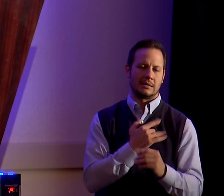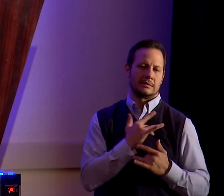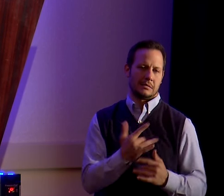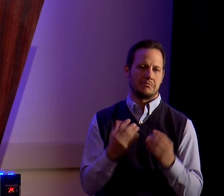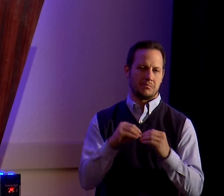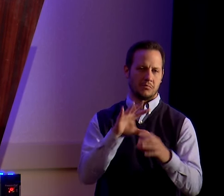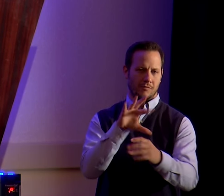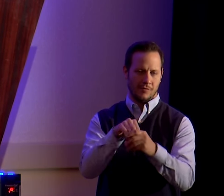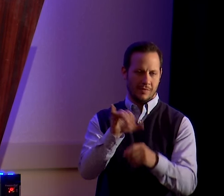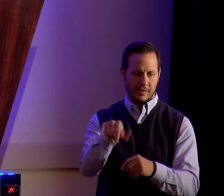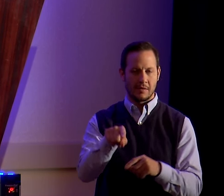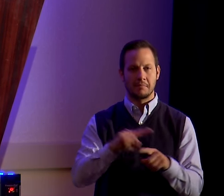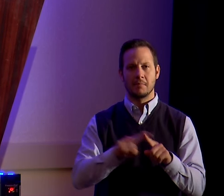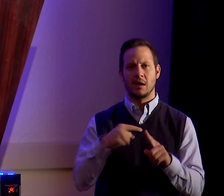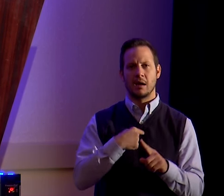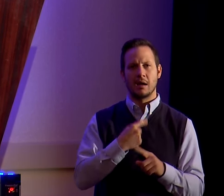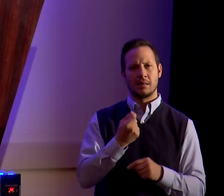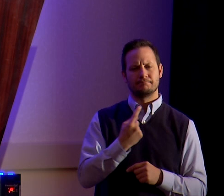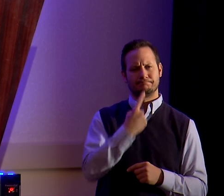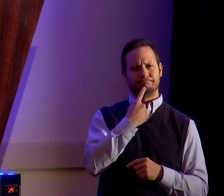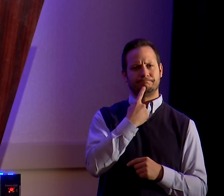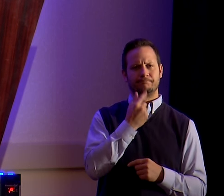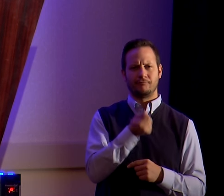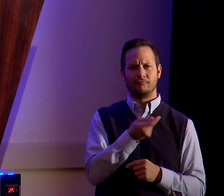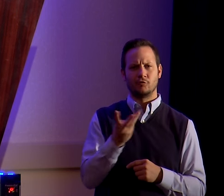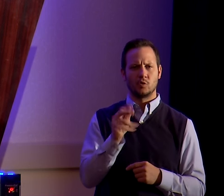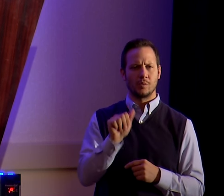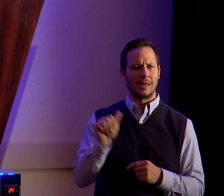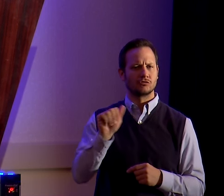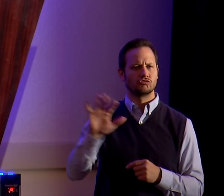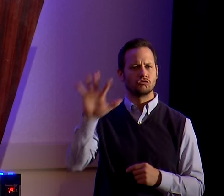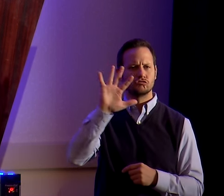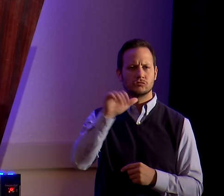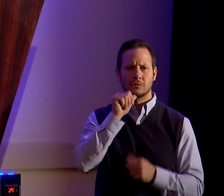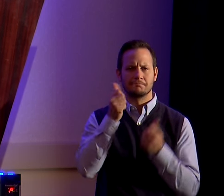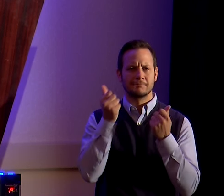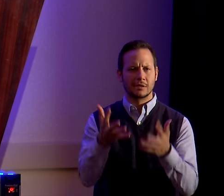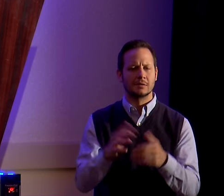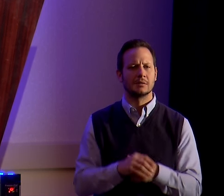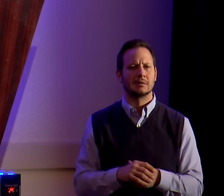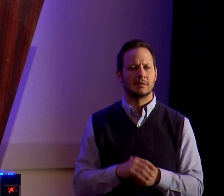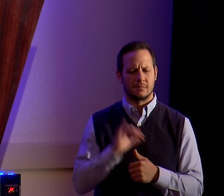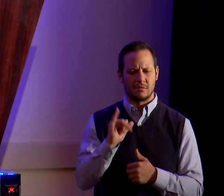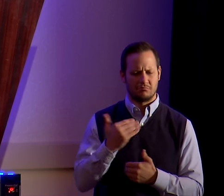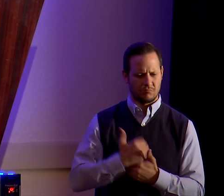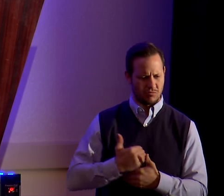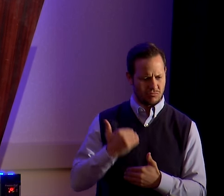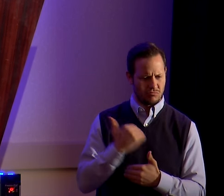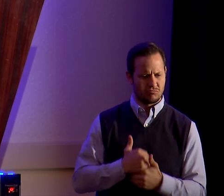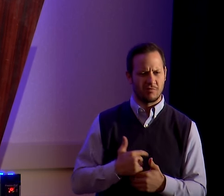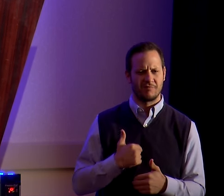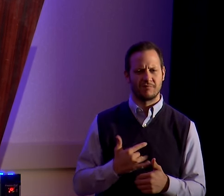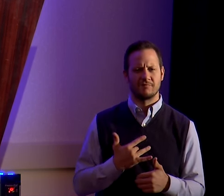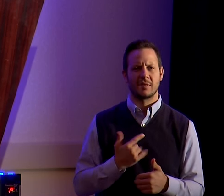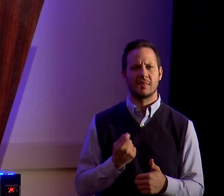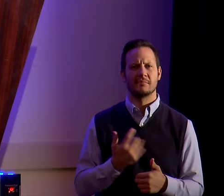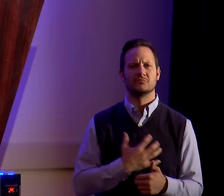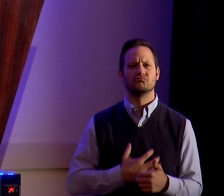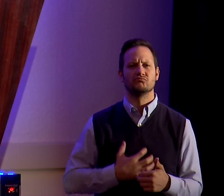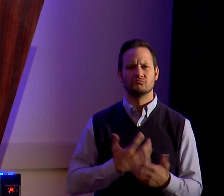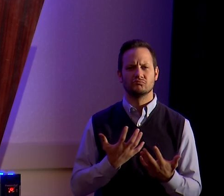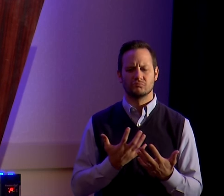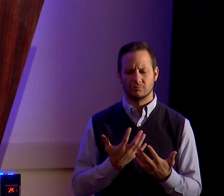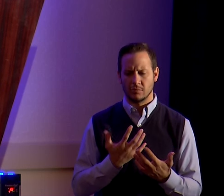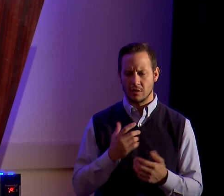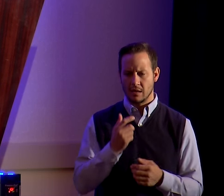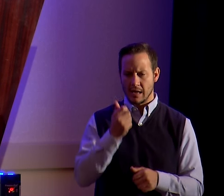I am always disappointed to find how few Asians there are. And it always bothered me. Because in